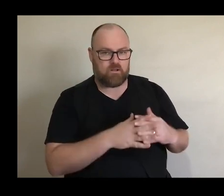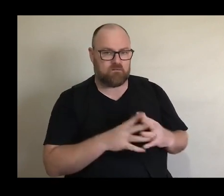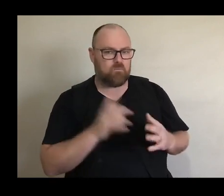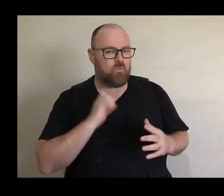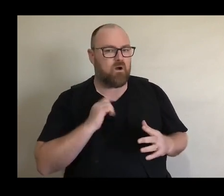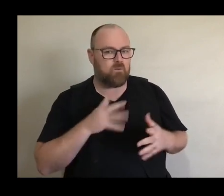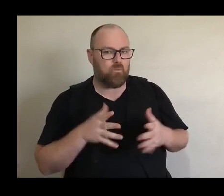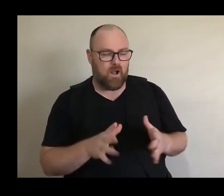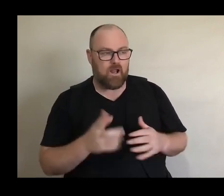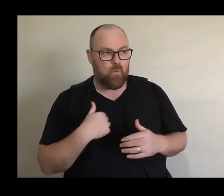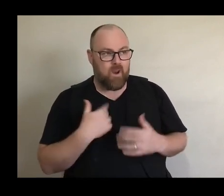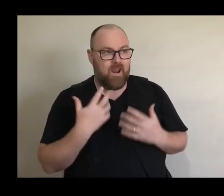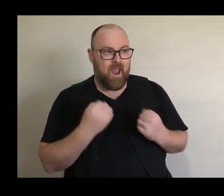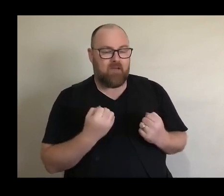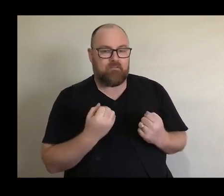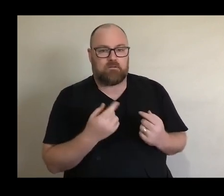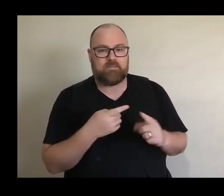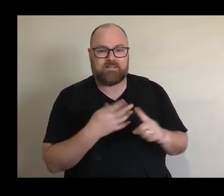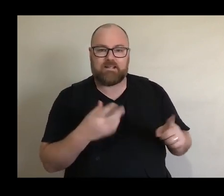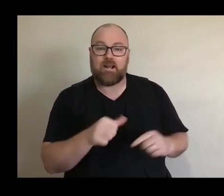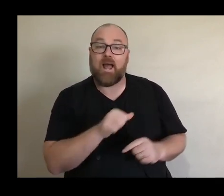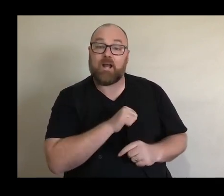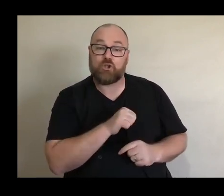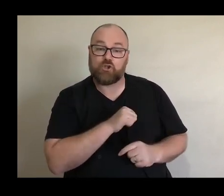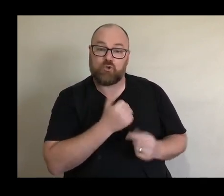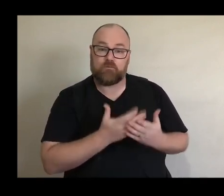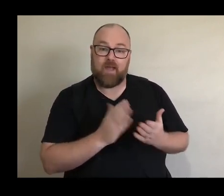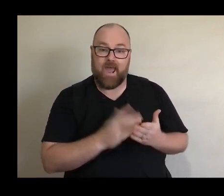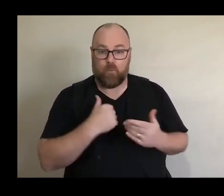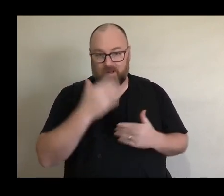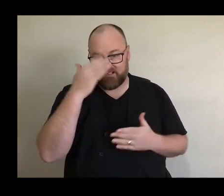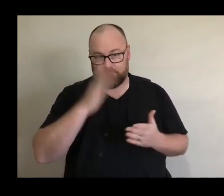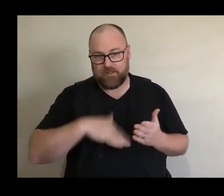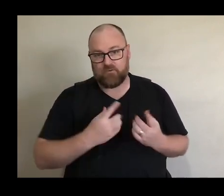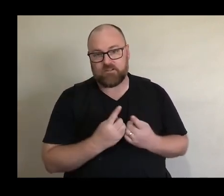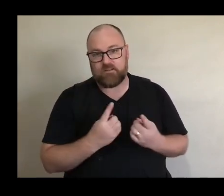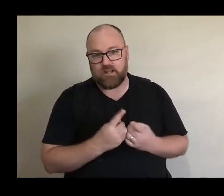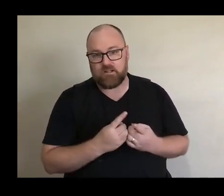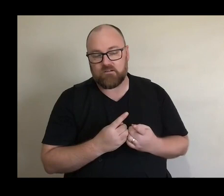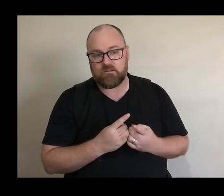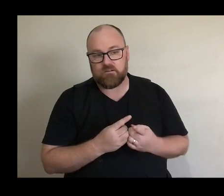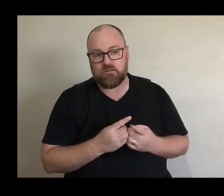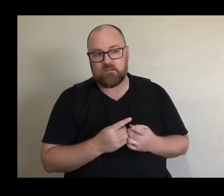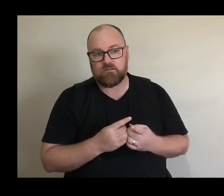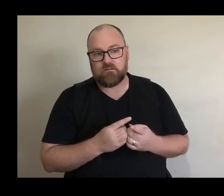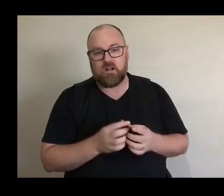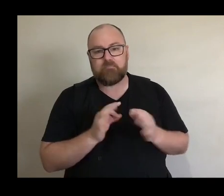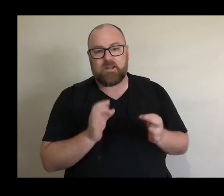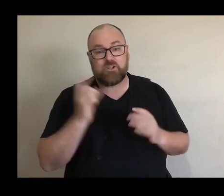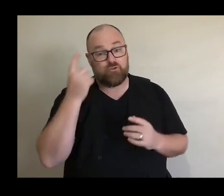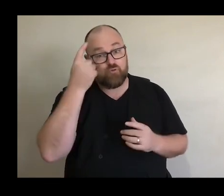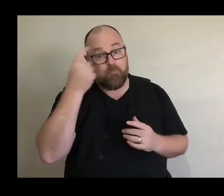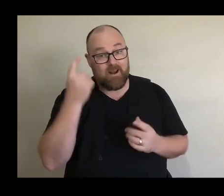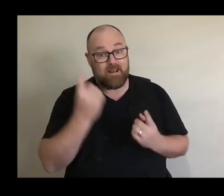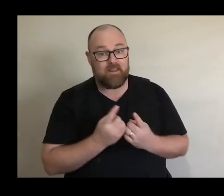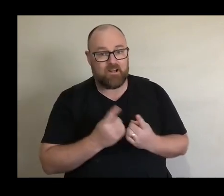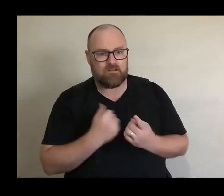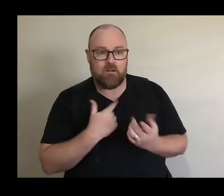have a particular attitude to the way that we experience, I think, traumatic experiences, which makes a lot of sense, right? We'd rather forget